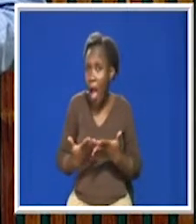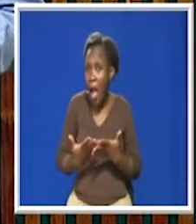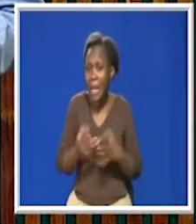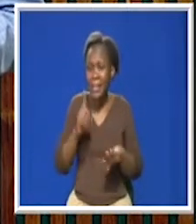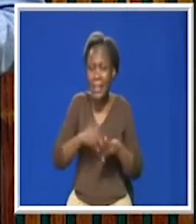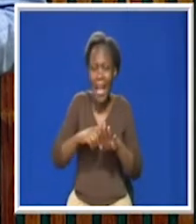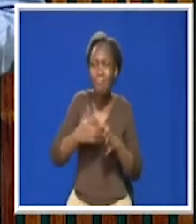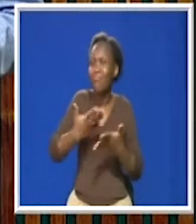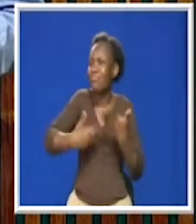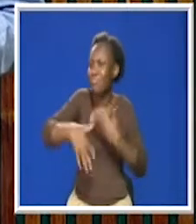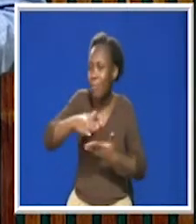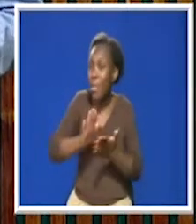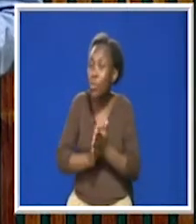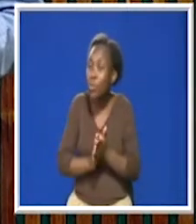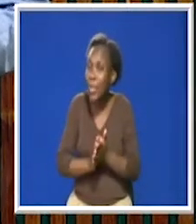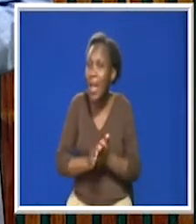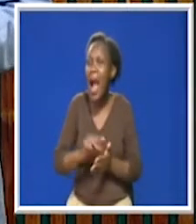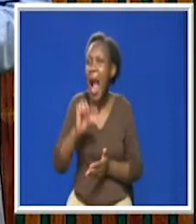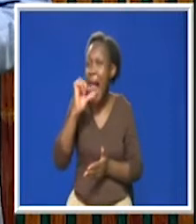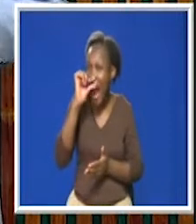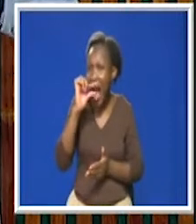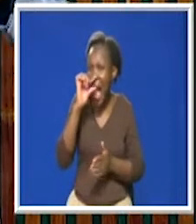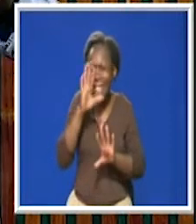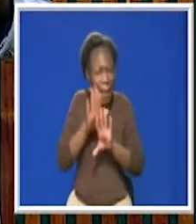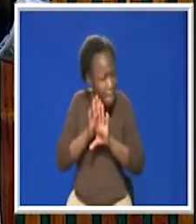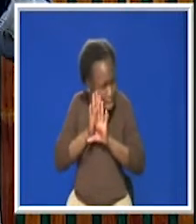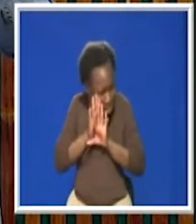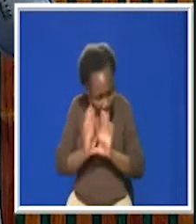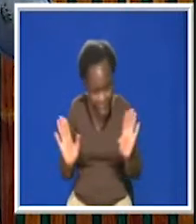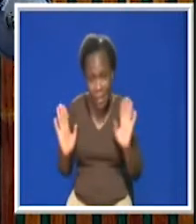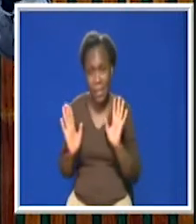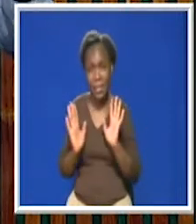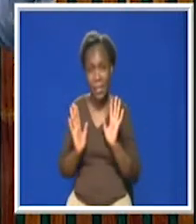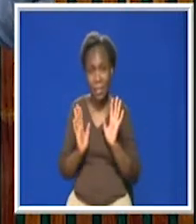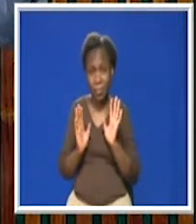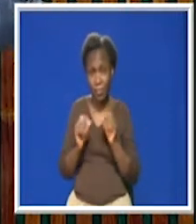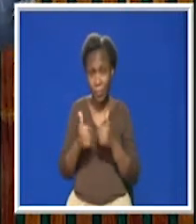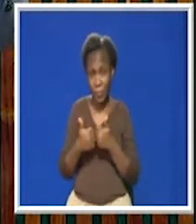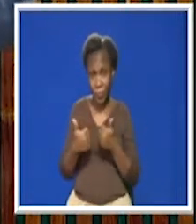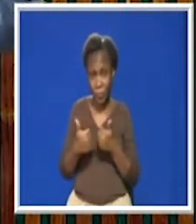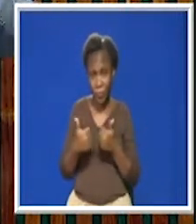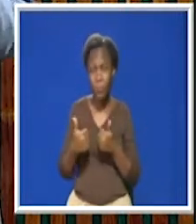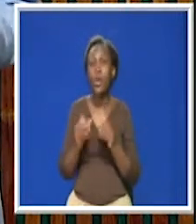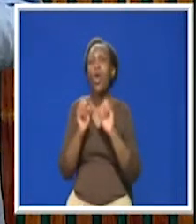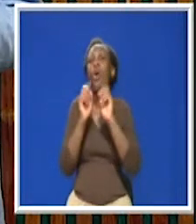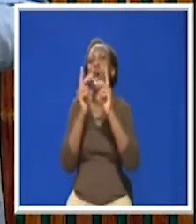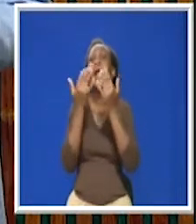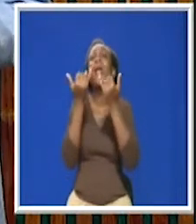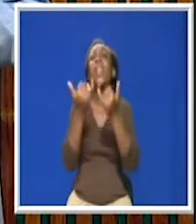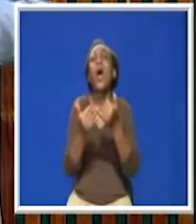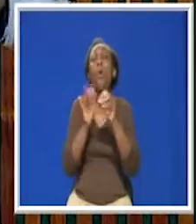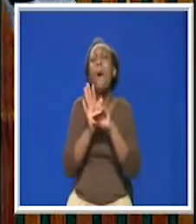reactions involve gases only. And how does pressure affect the rate of